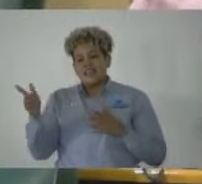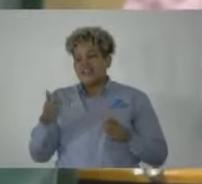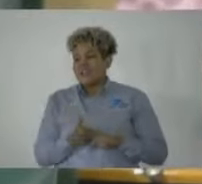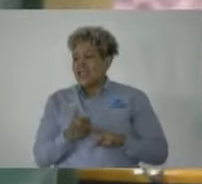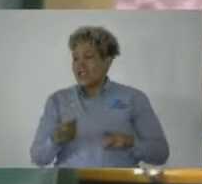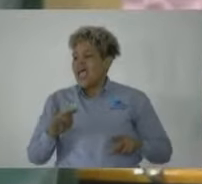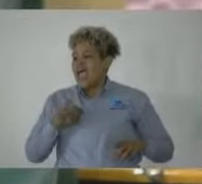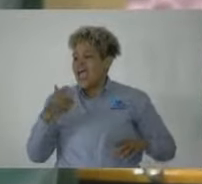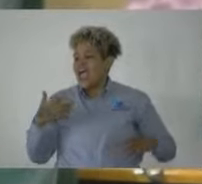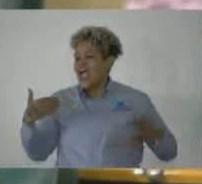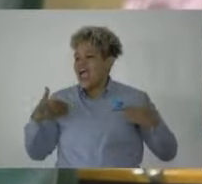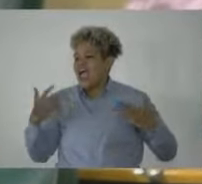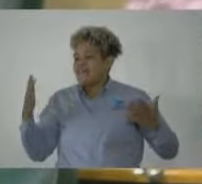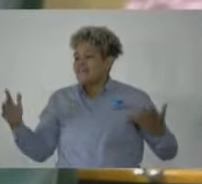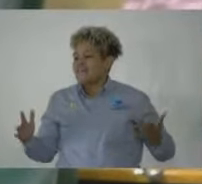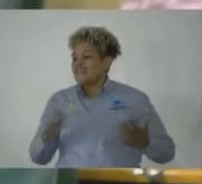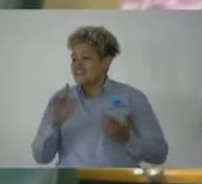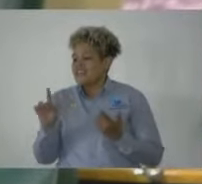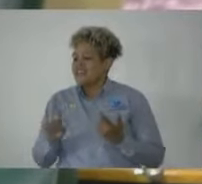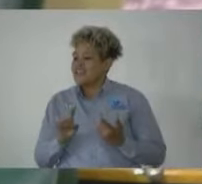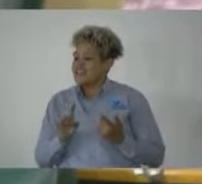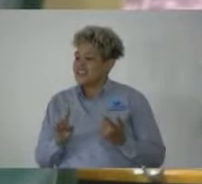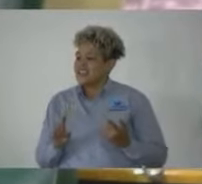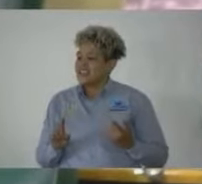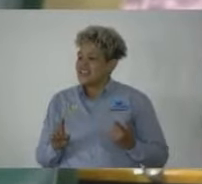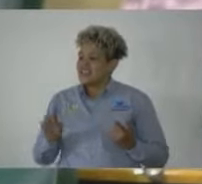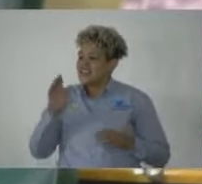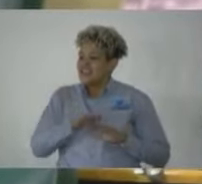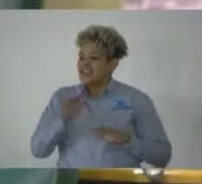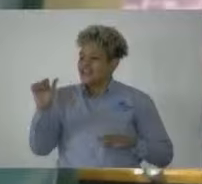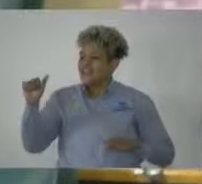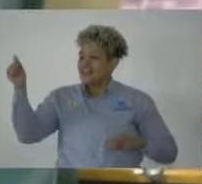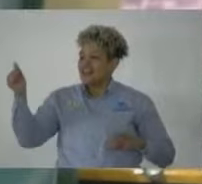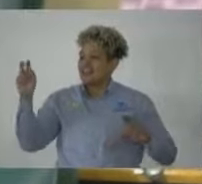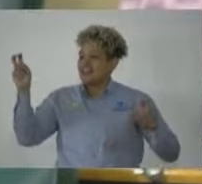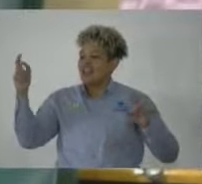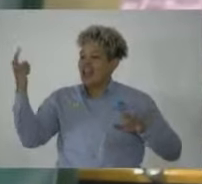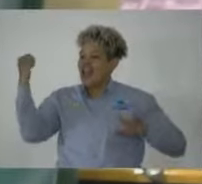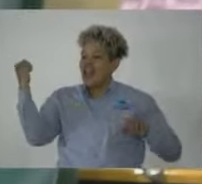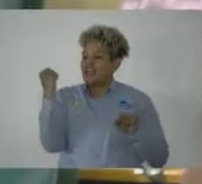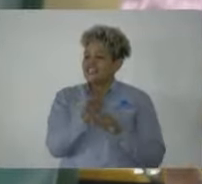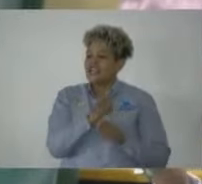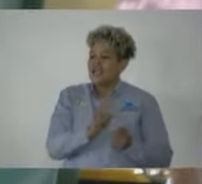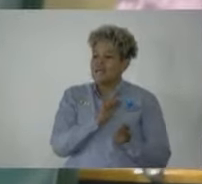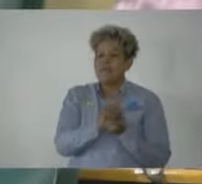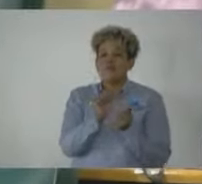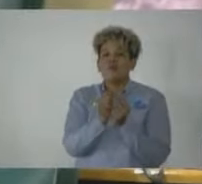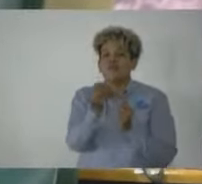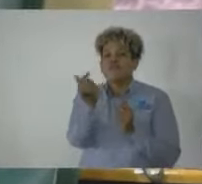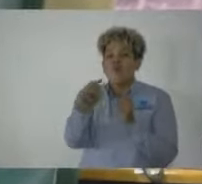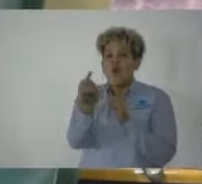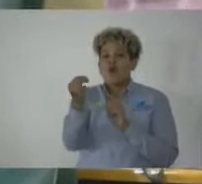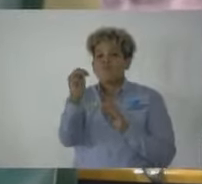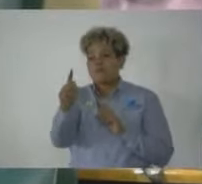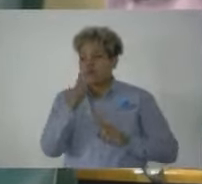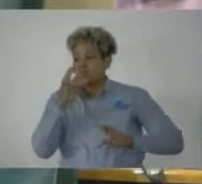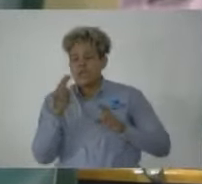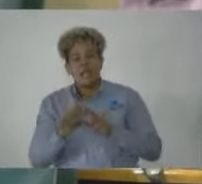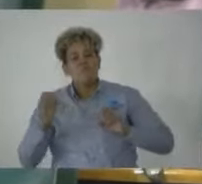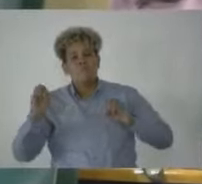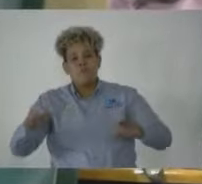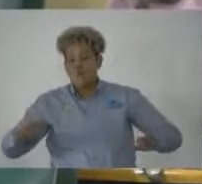having met Madam Speaker on another matter last year with a few opposition MPs who shall remain